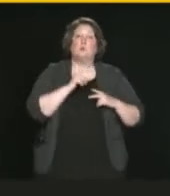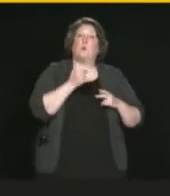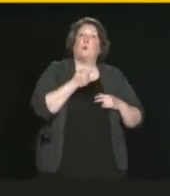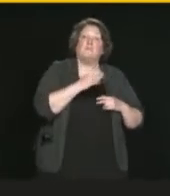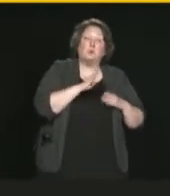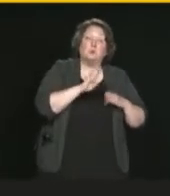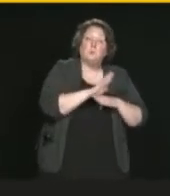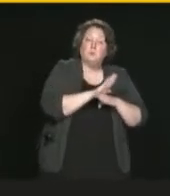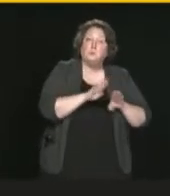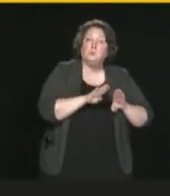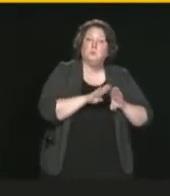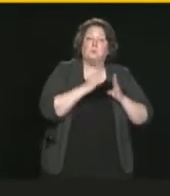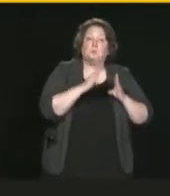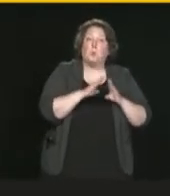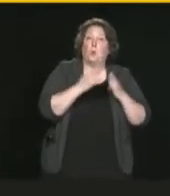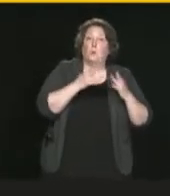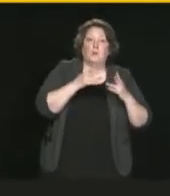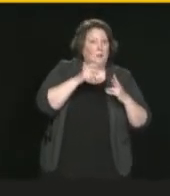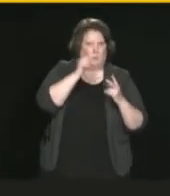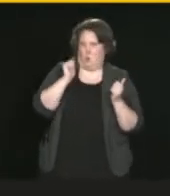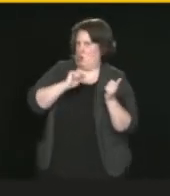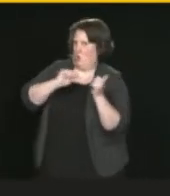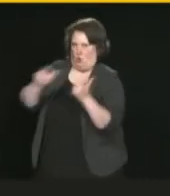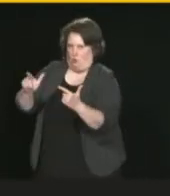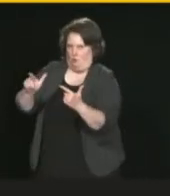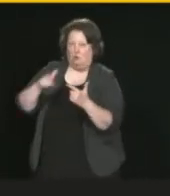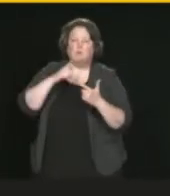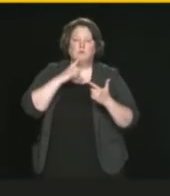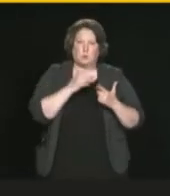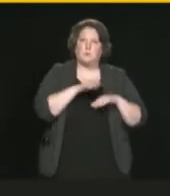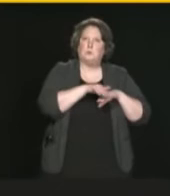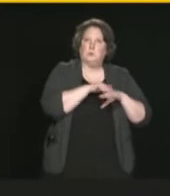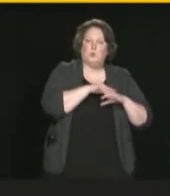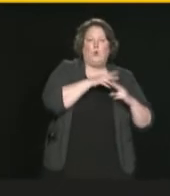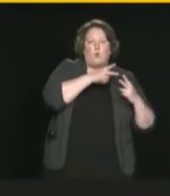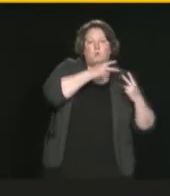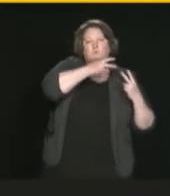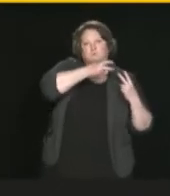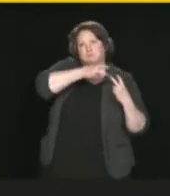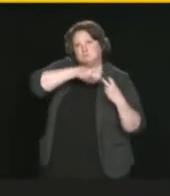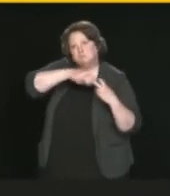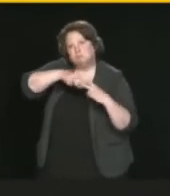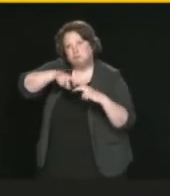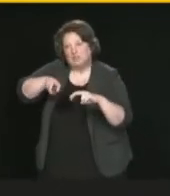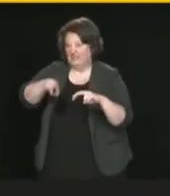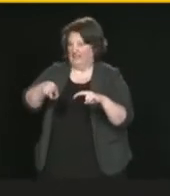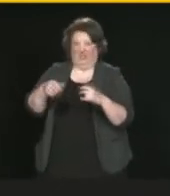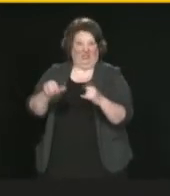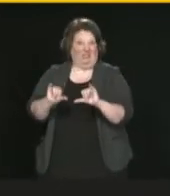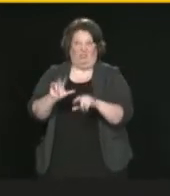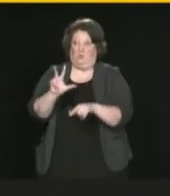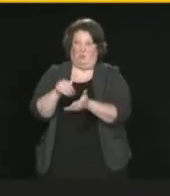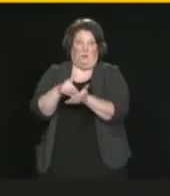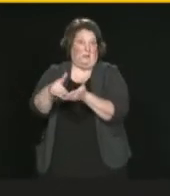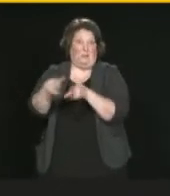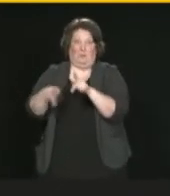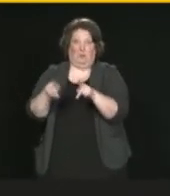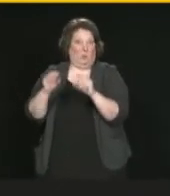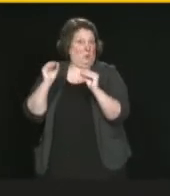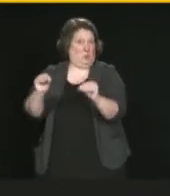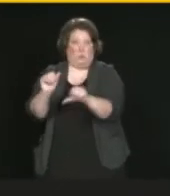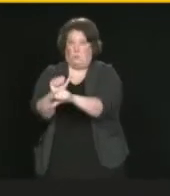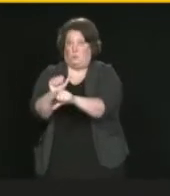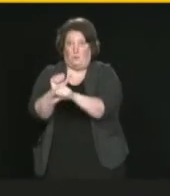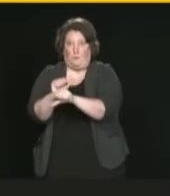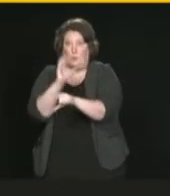restart businesses and certain sectors of the economy. There are still some 3 million people out there who don't have a job and who would